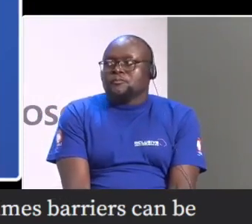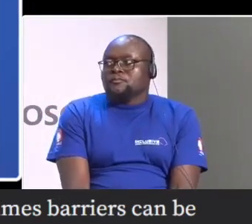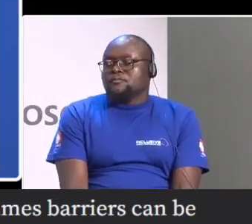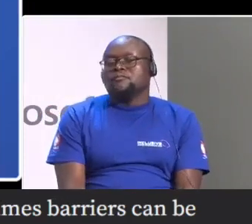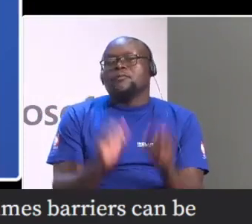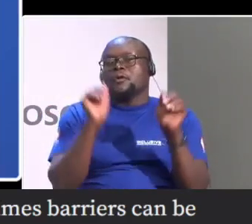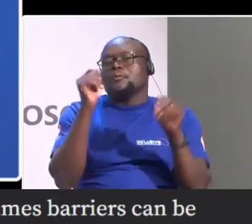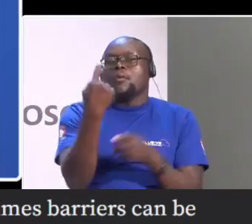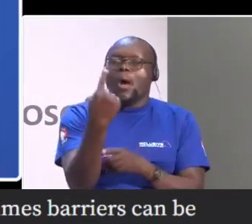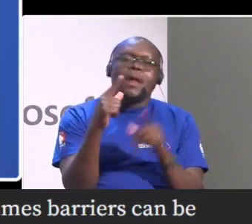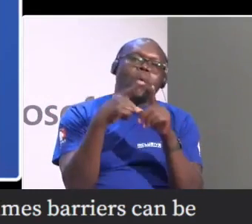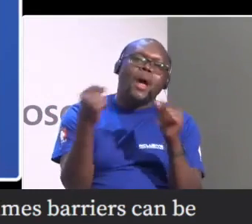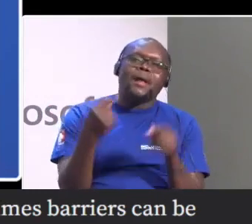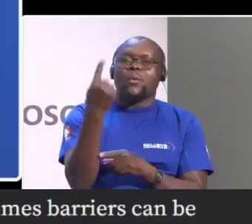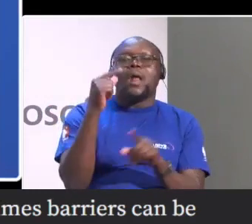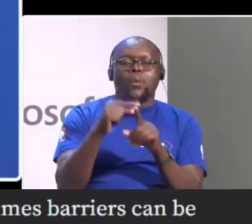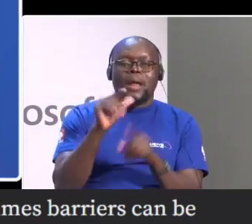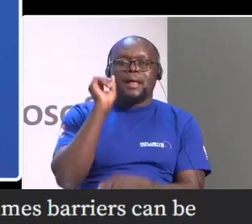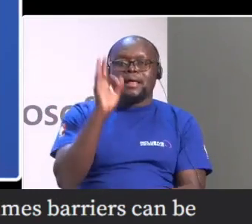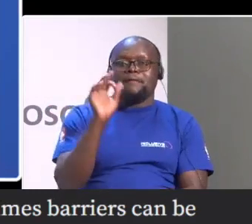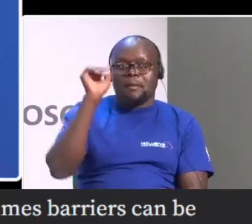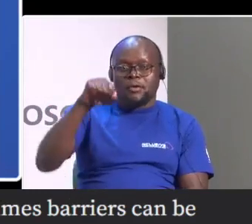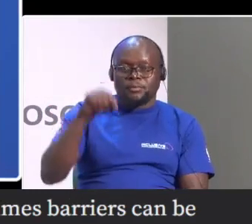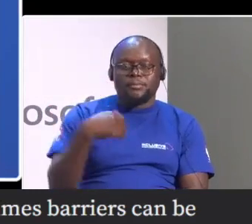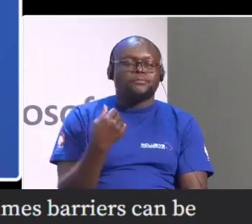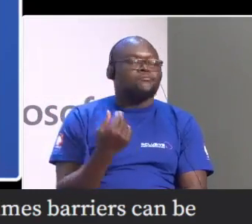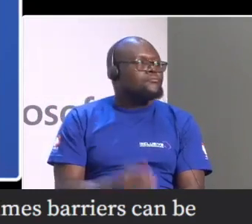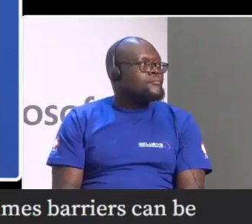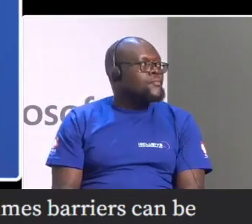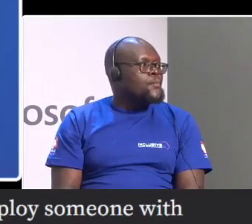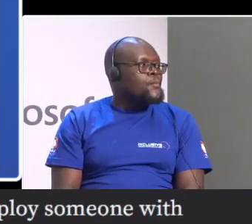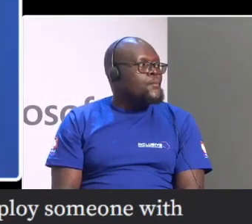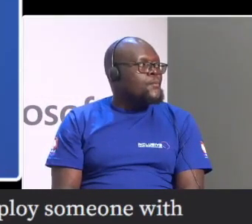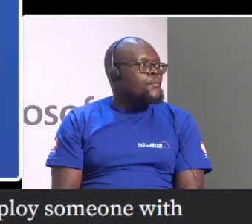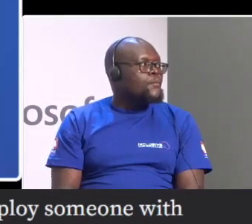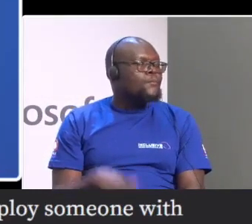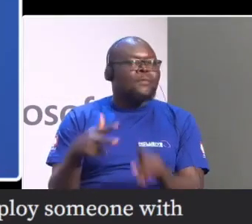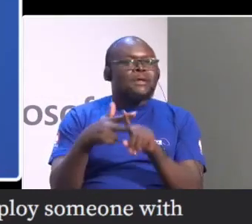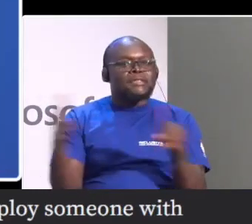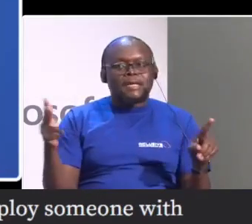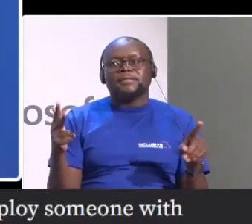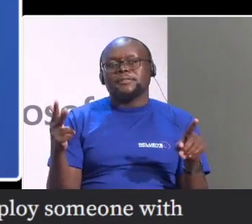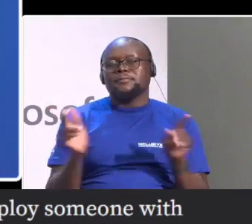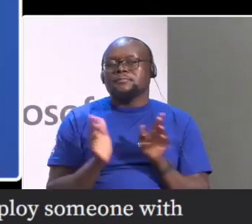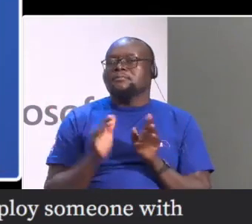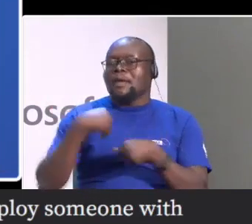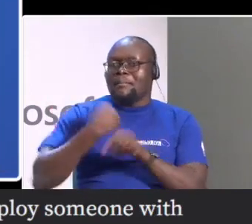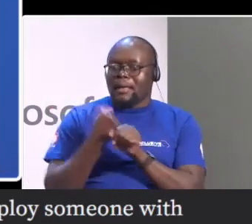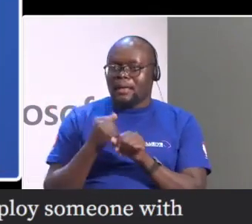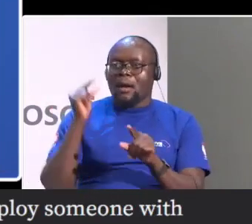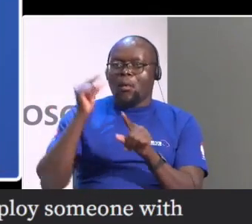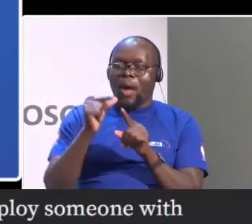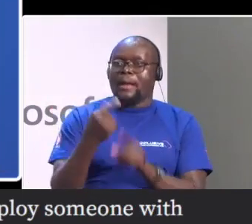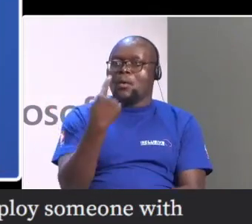It can be one word. Yeah, one word if you can. If not, 2 words. And it should start generating a word